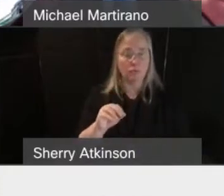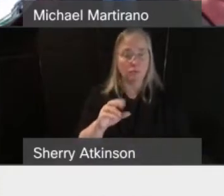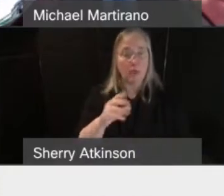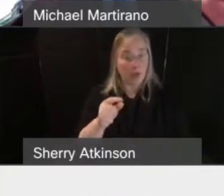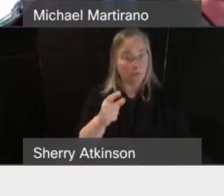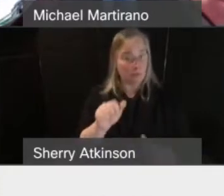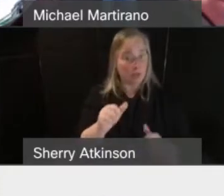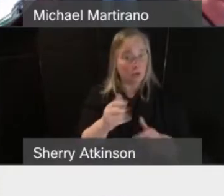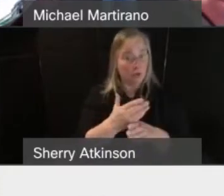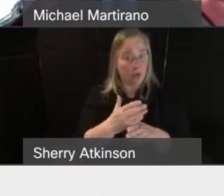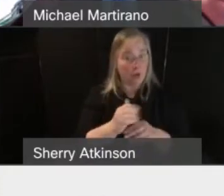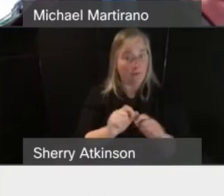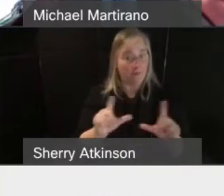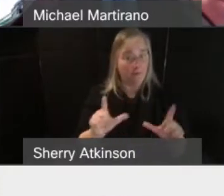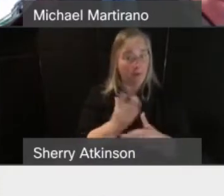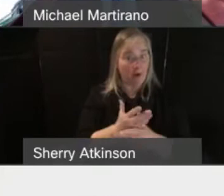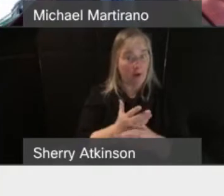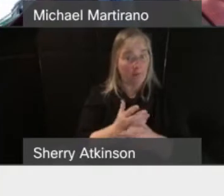screen?